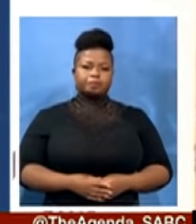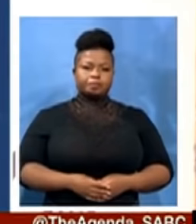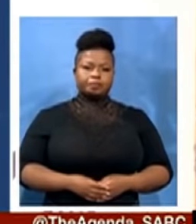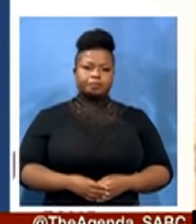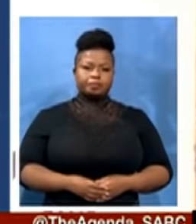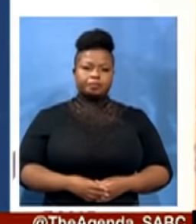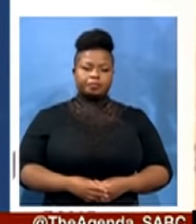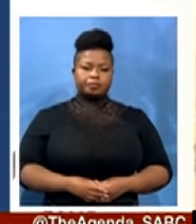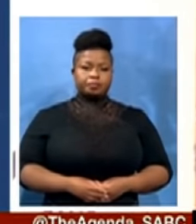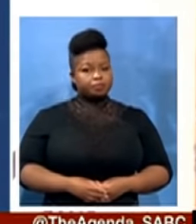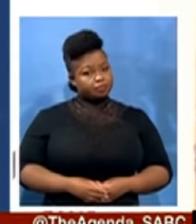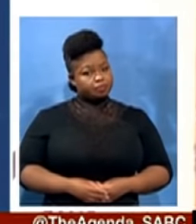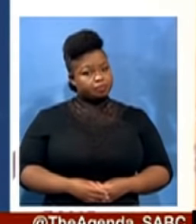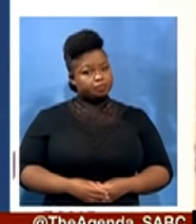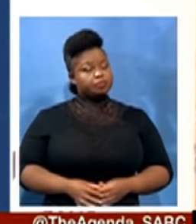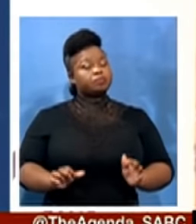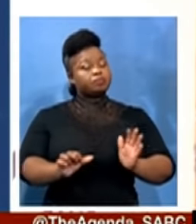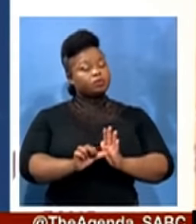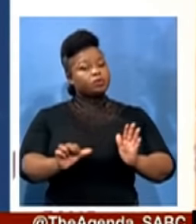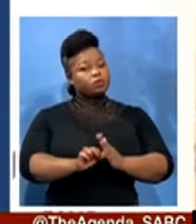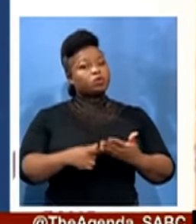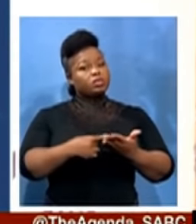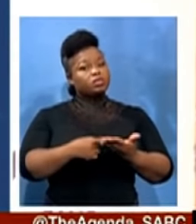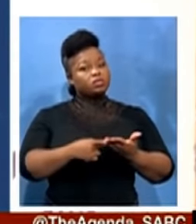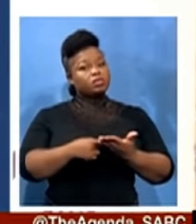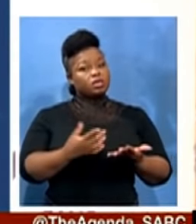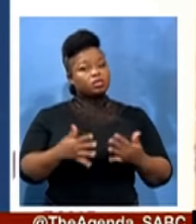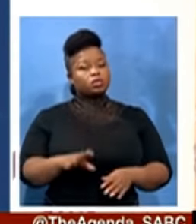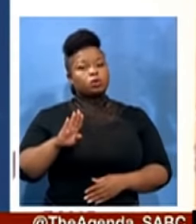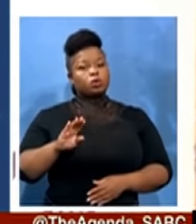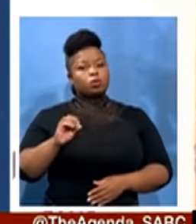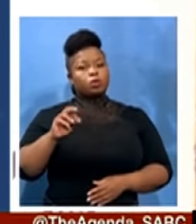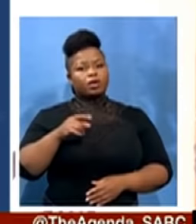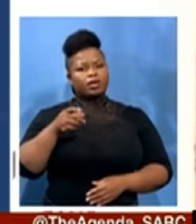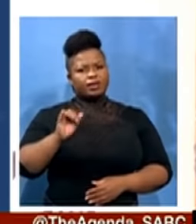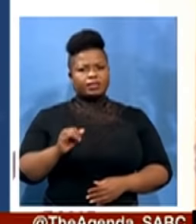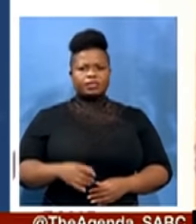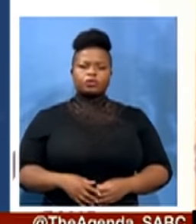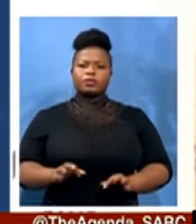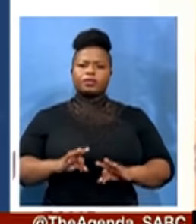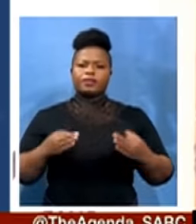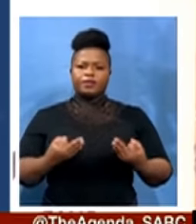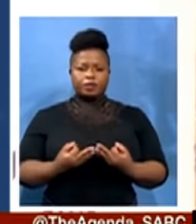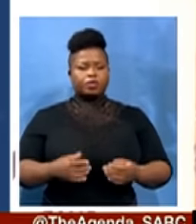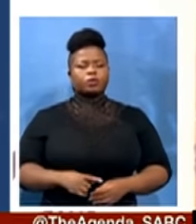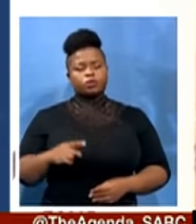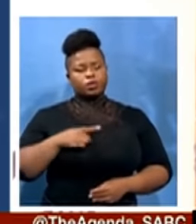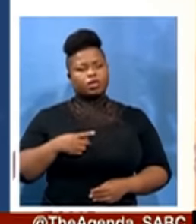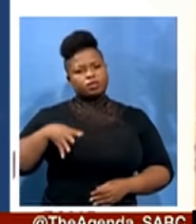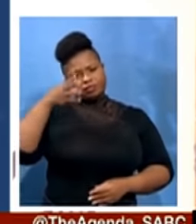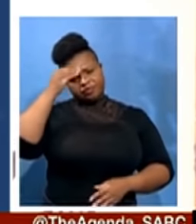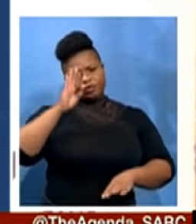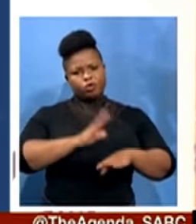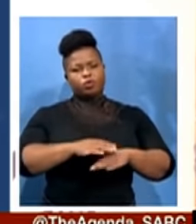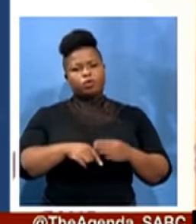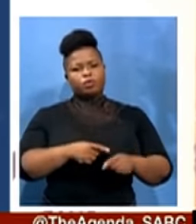important conversations there, Bongani, with the family and friends, as we learn more about Lindani Myeni, the